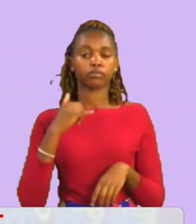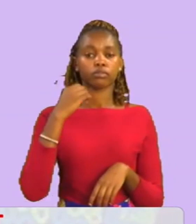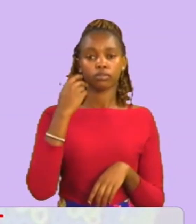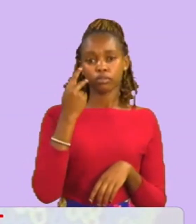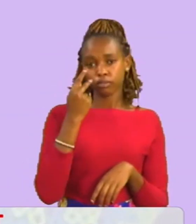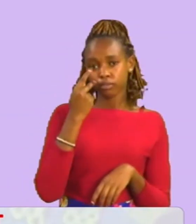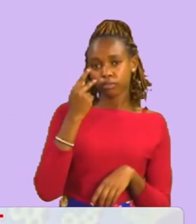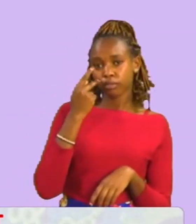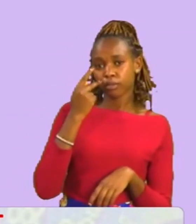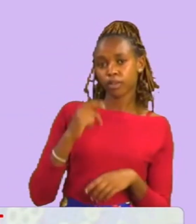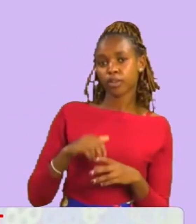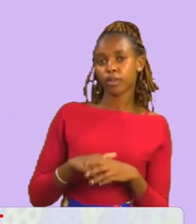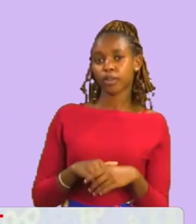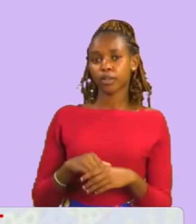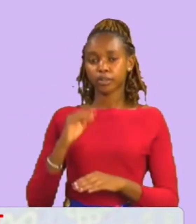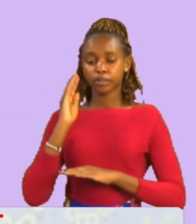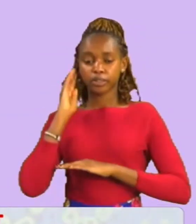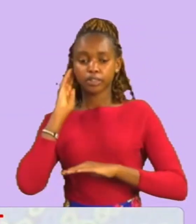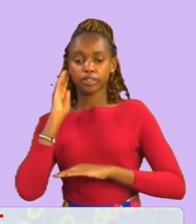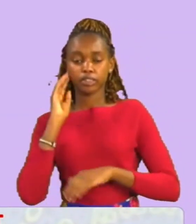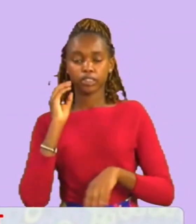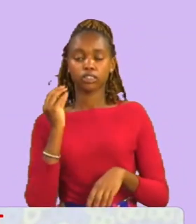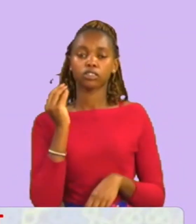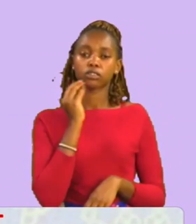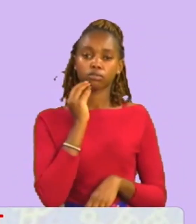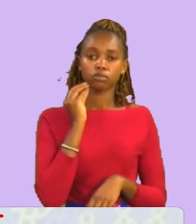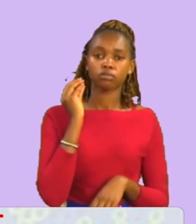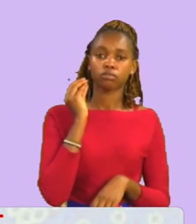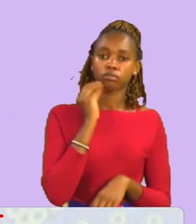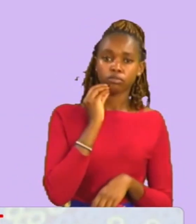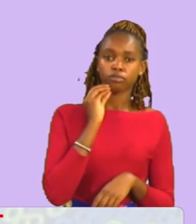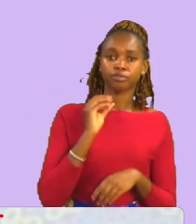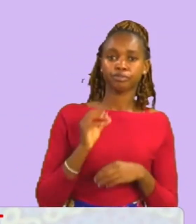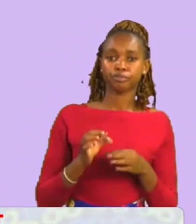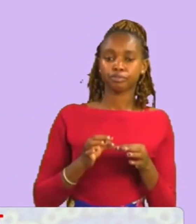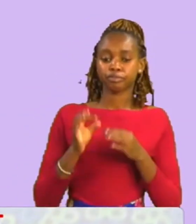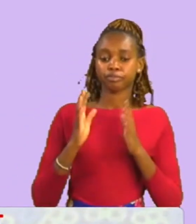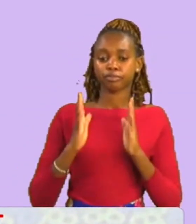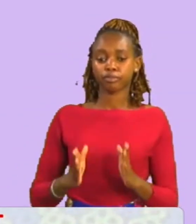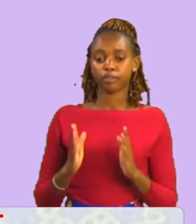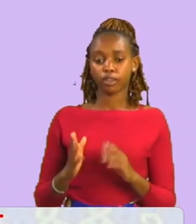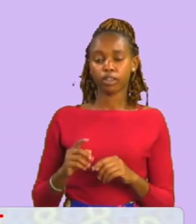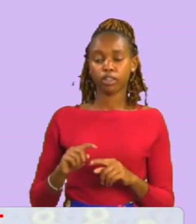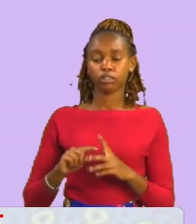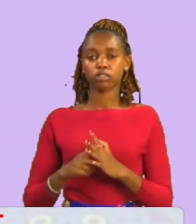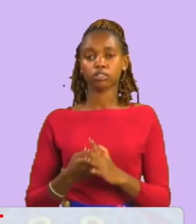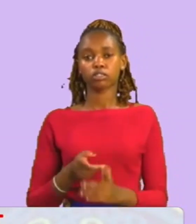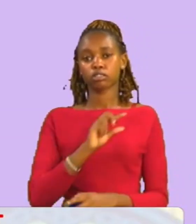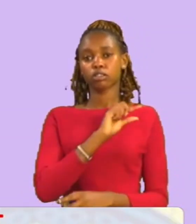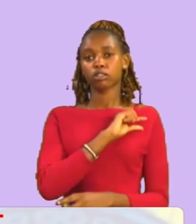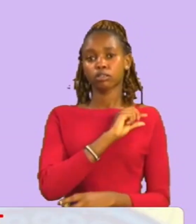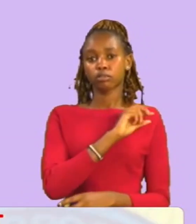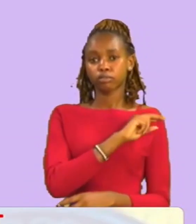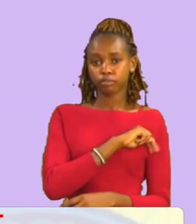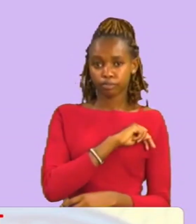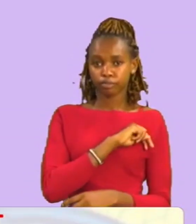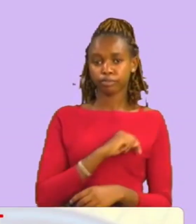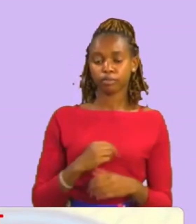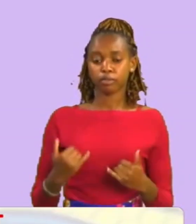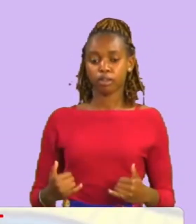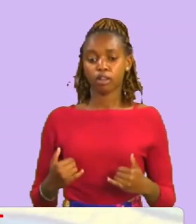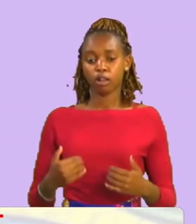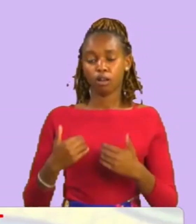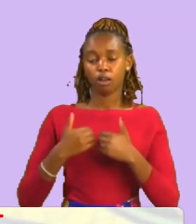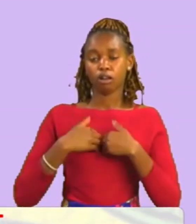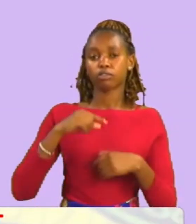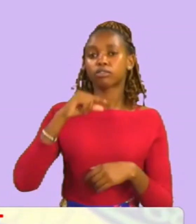The ones and twos. Kabisa DJ SMOLLET. Alright, kwa ishara. Kwa ishara tulianza na Gideon Said tumaliza show na Grace. I hope nyi wote mmejibamba na